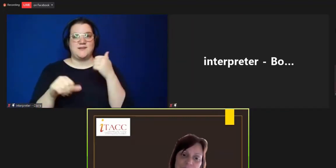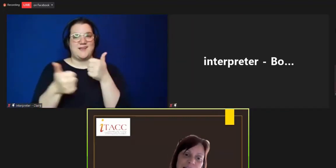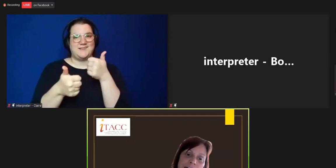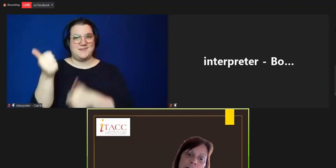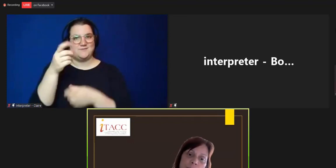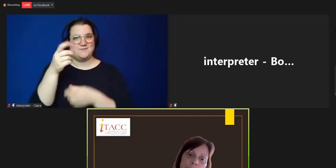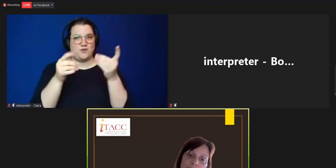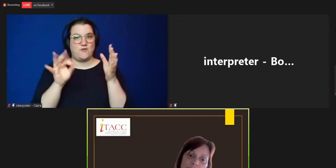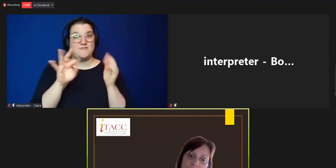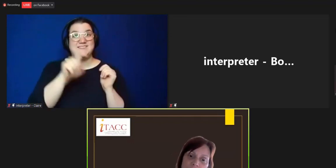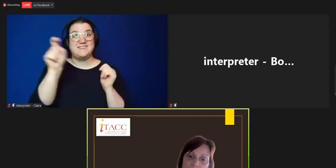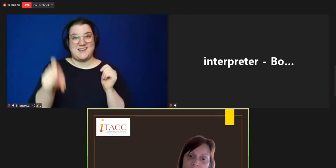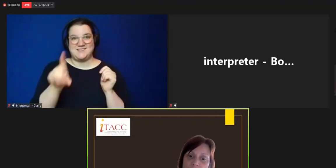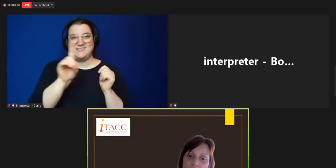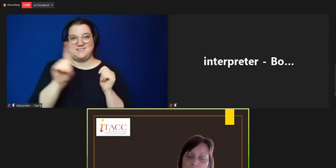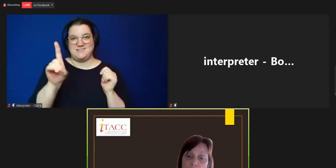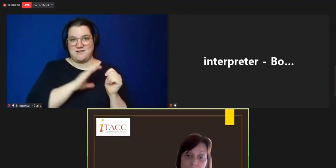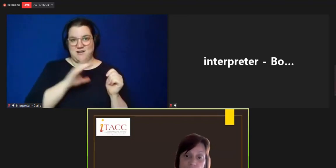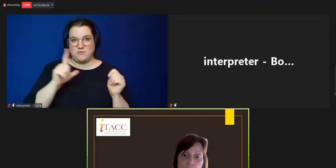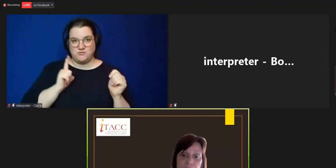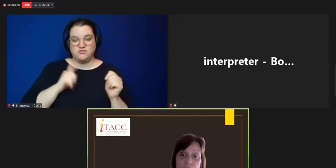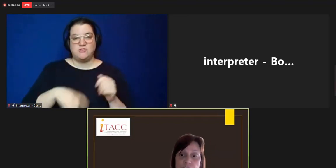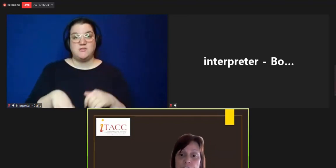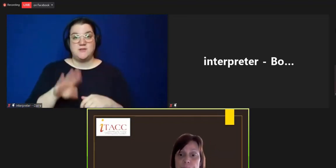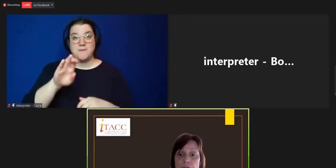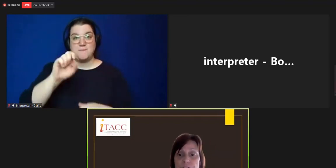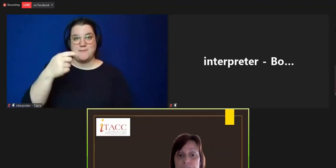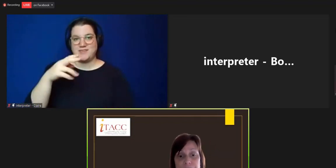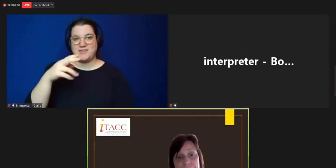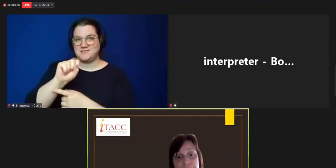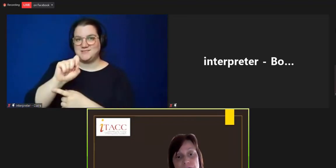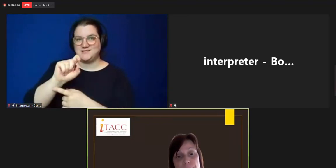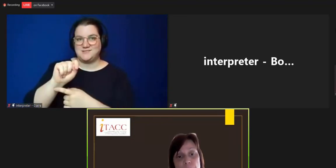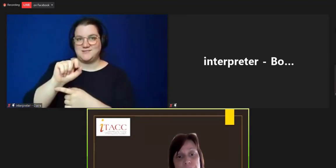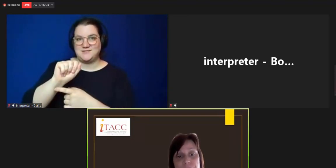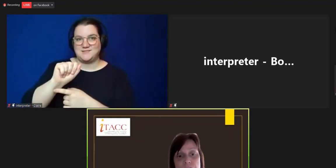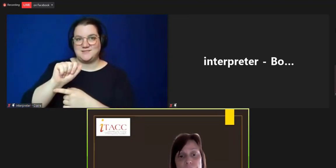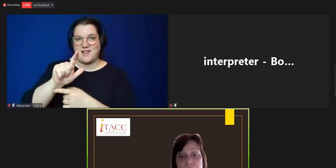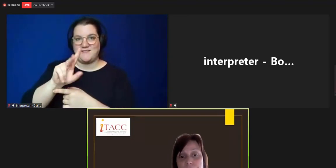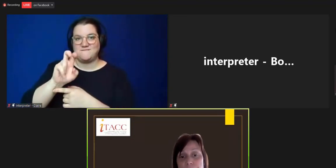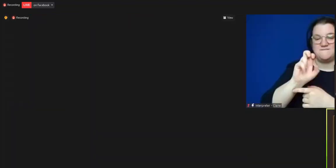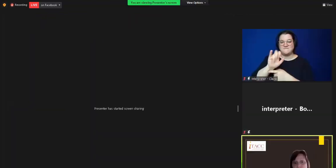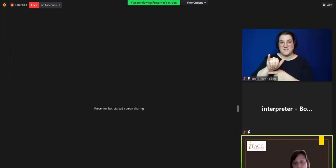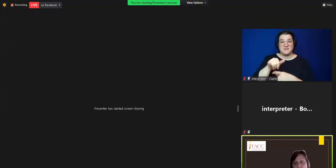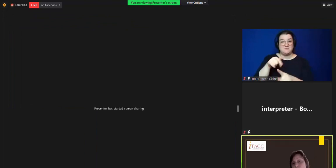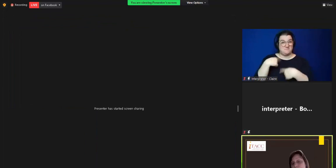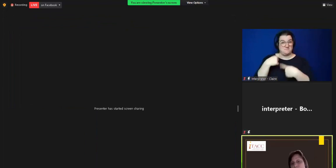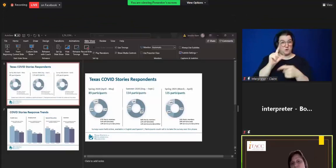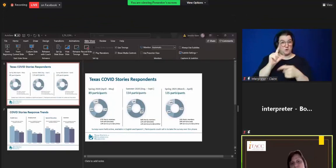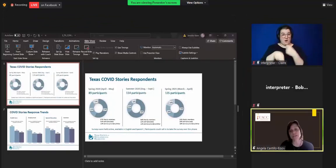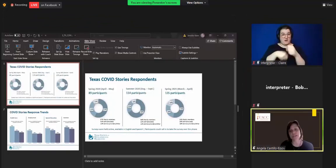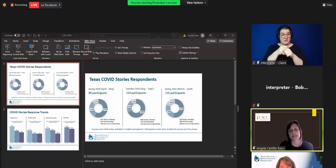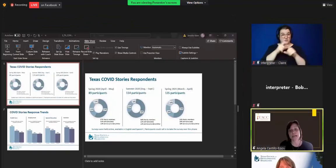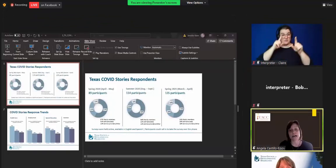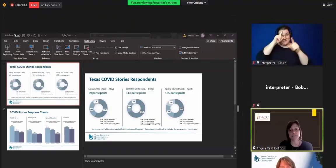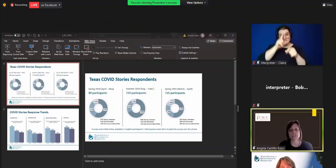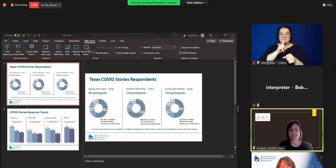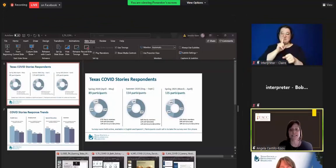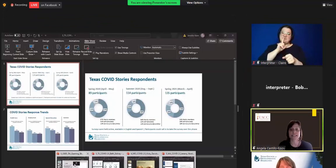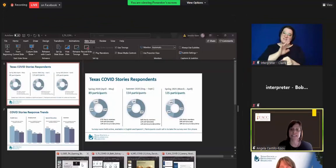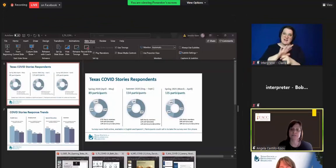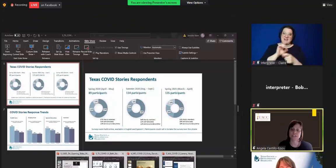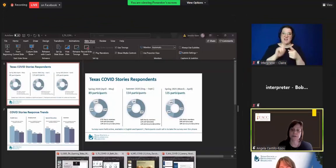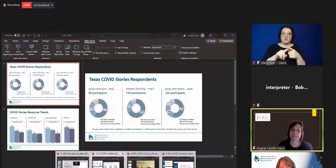Council. Beth has dedicated the past 20 years to improving the lives of people with developmental disabilities and older adults. She